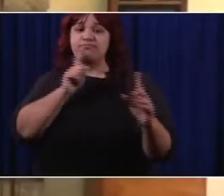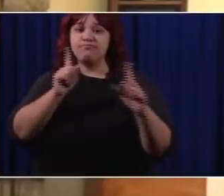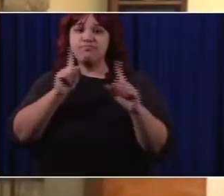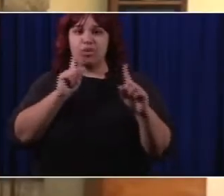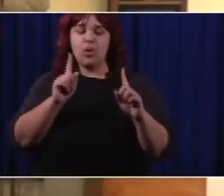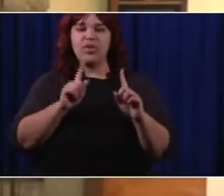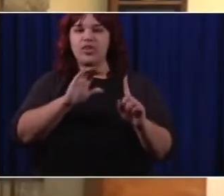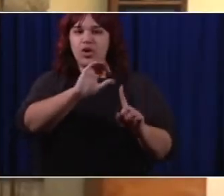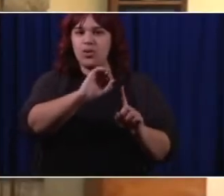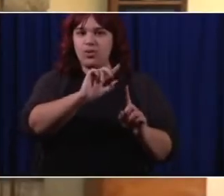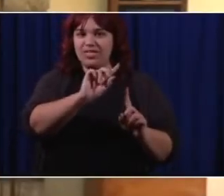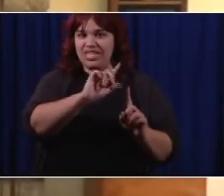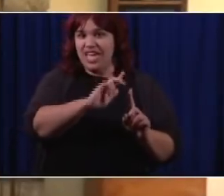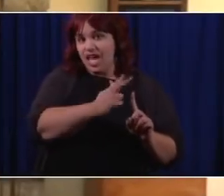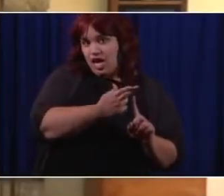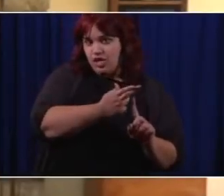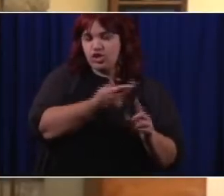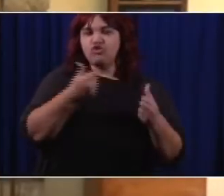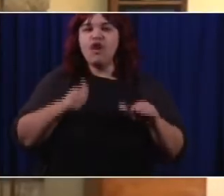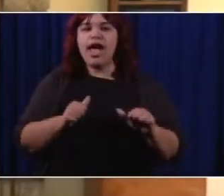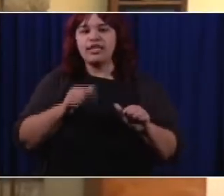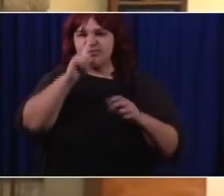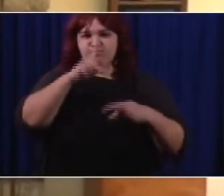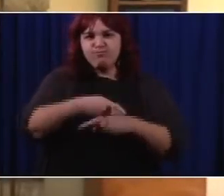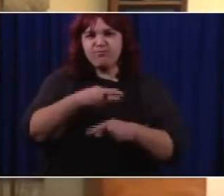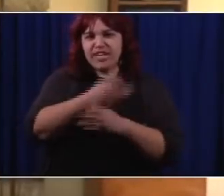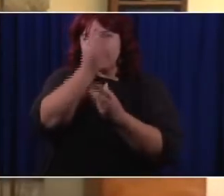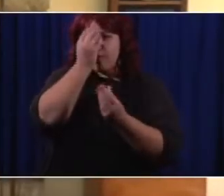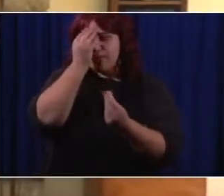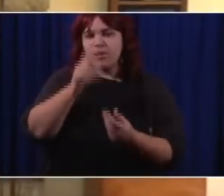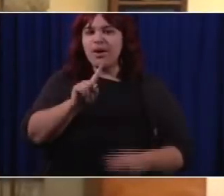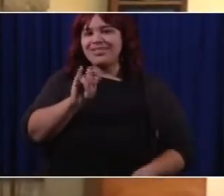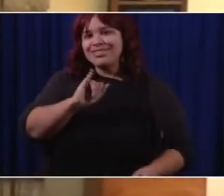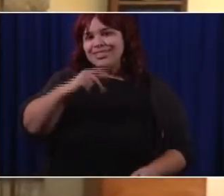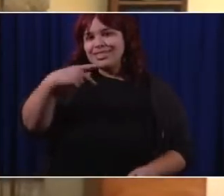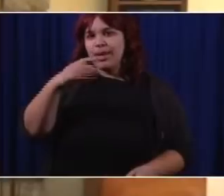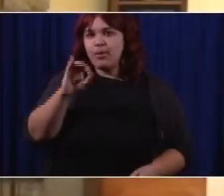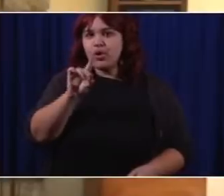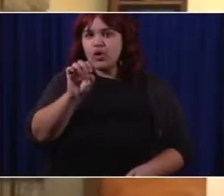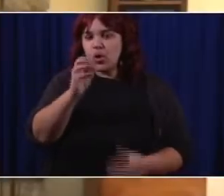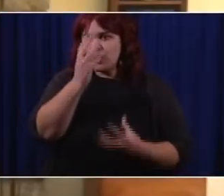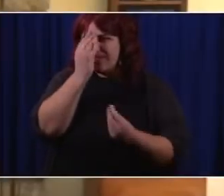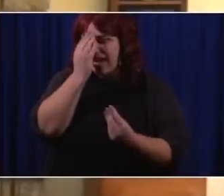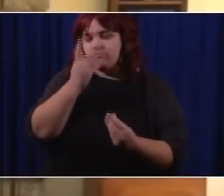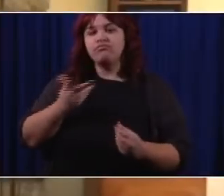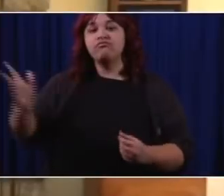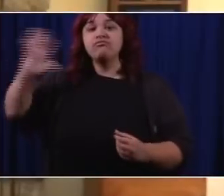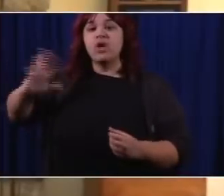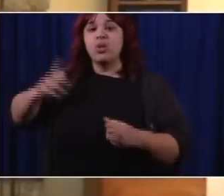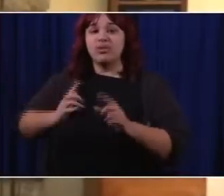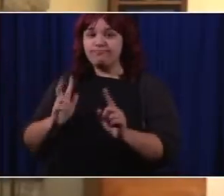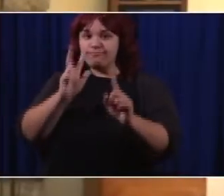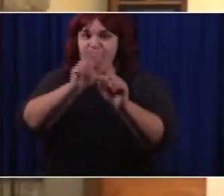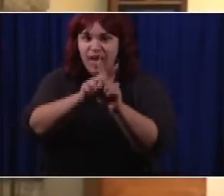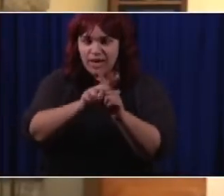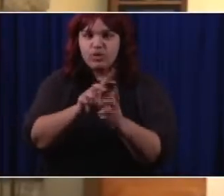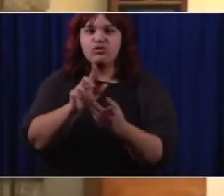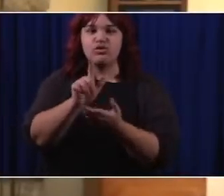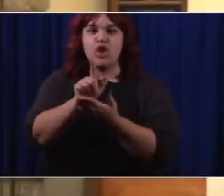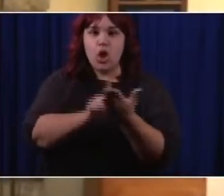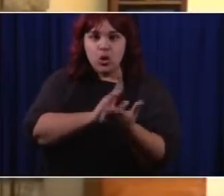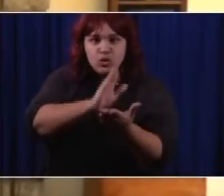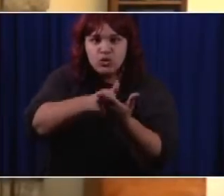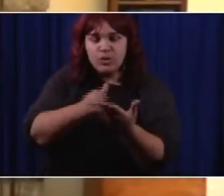code data for the Mahoning Valley. Our public record requests first filed in May were ignored and then